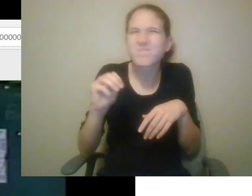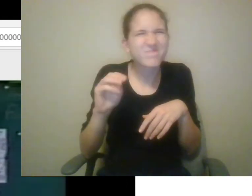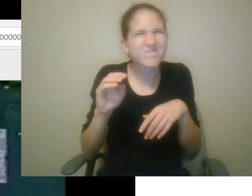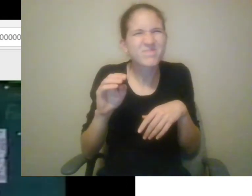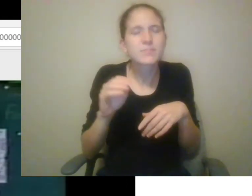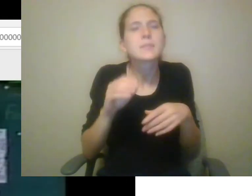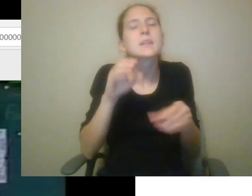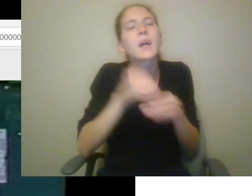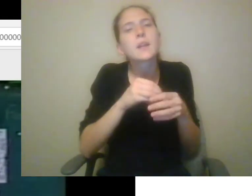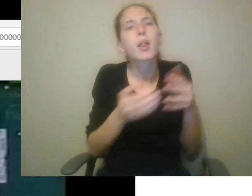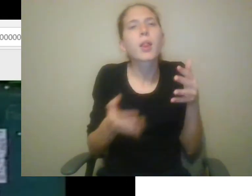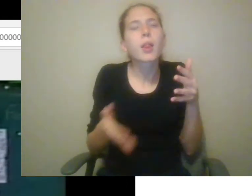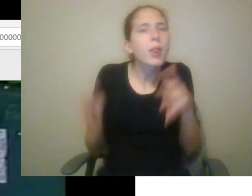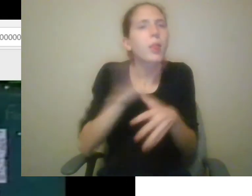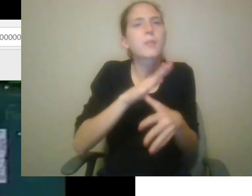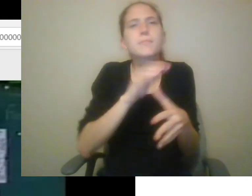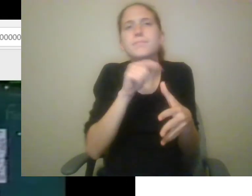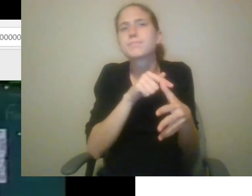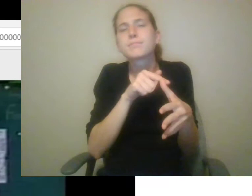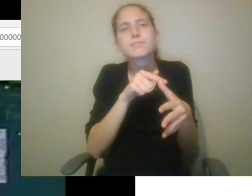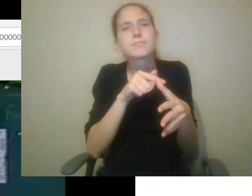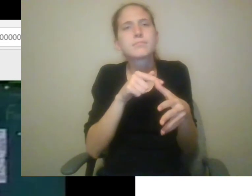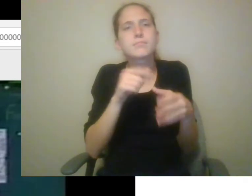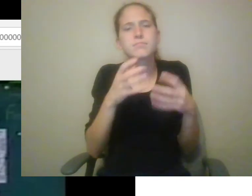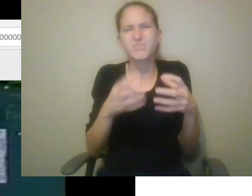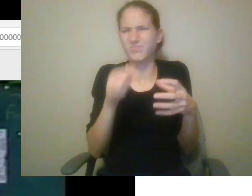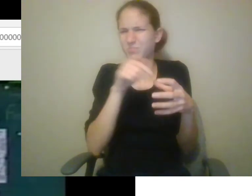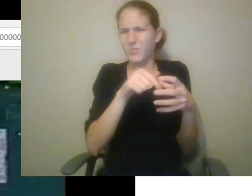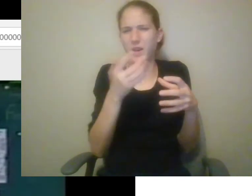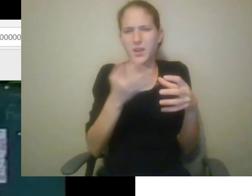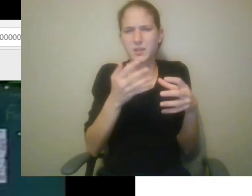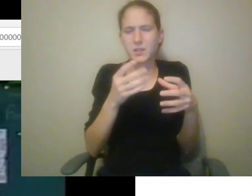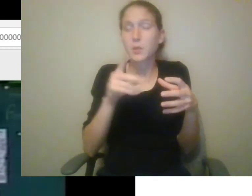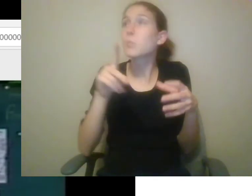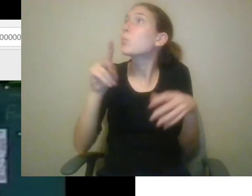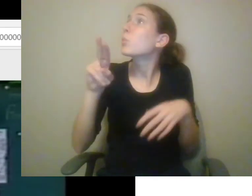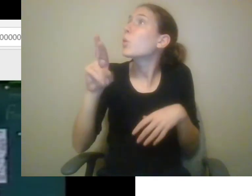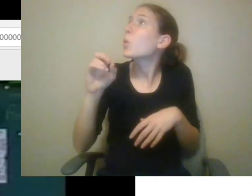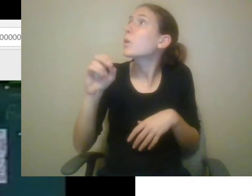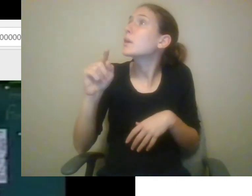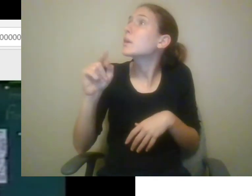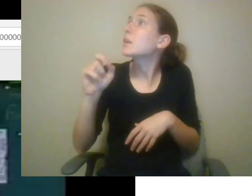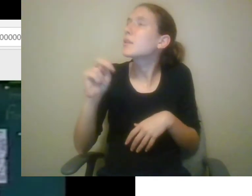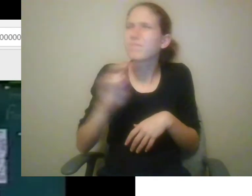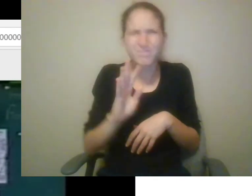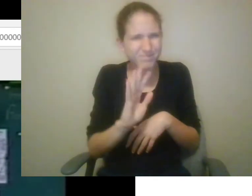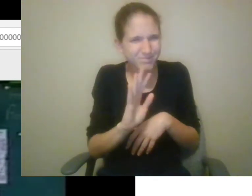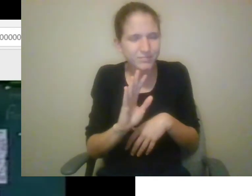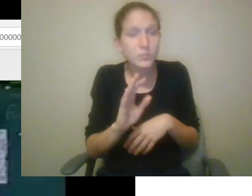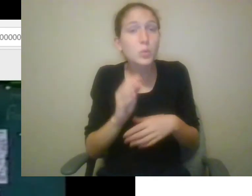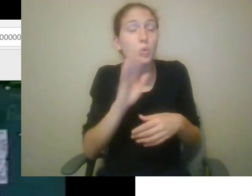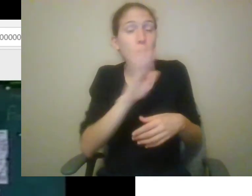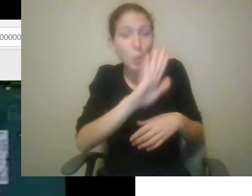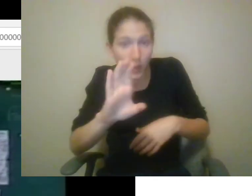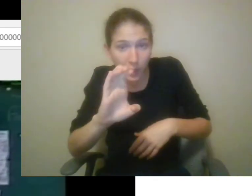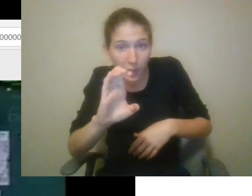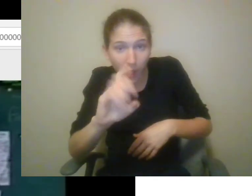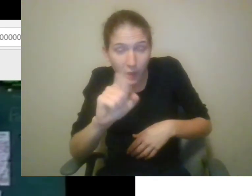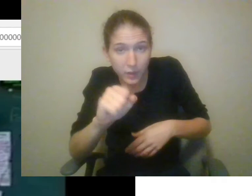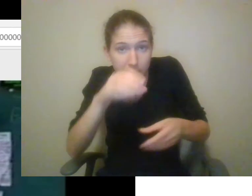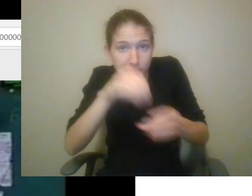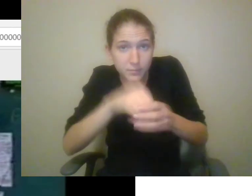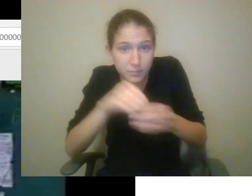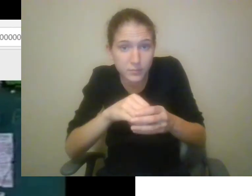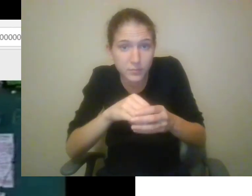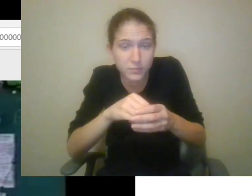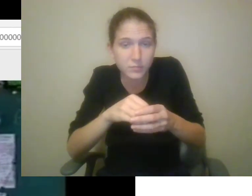What's the main chemical? Jenny? Sorry. Oh, come on, something more simple than that. What's most of your cells made out